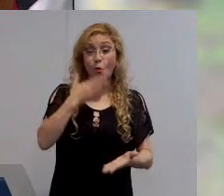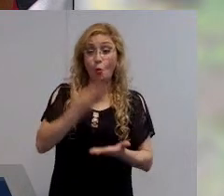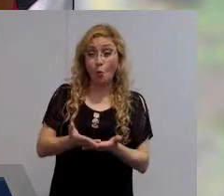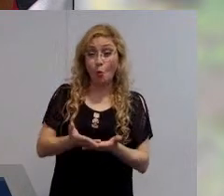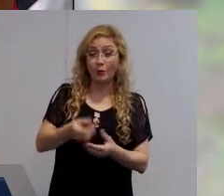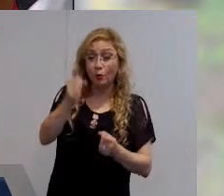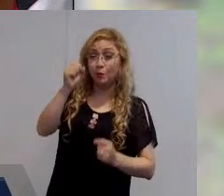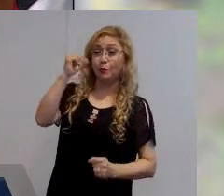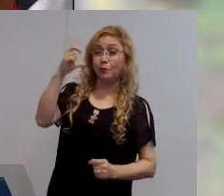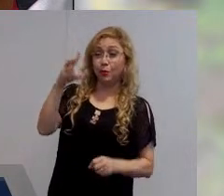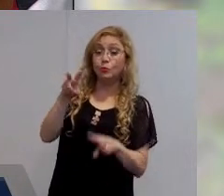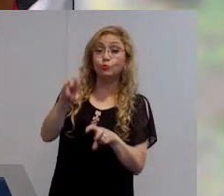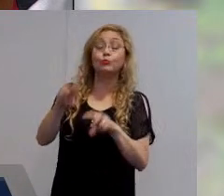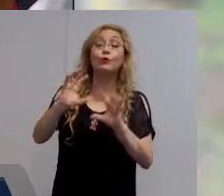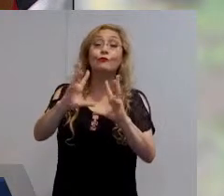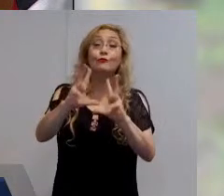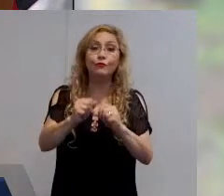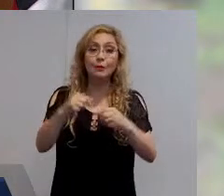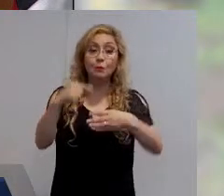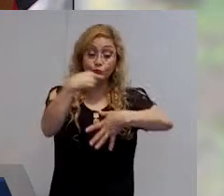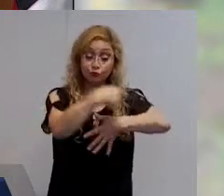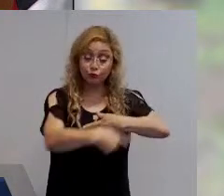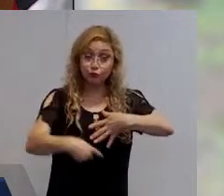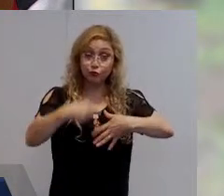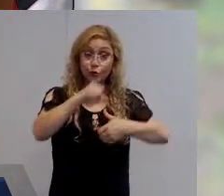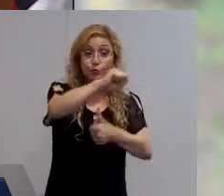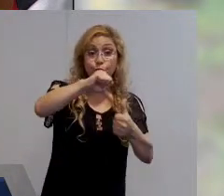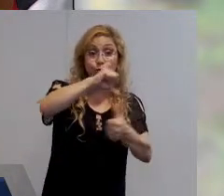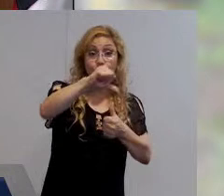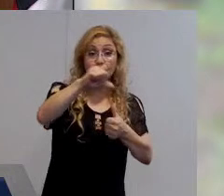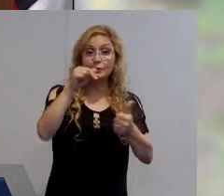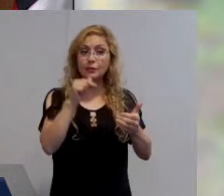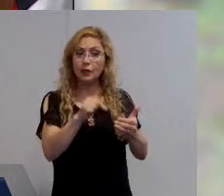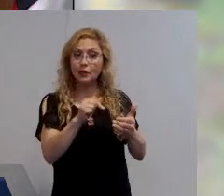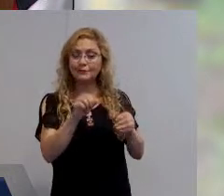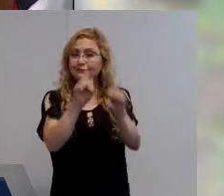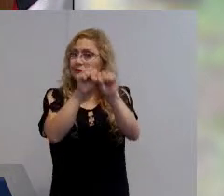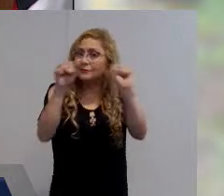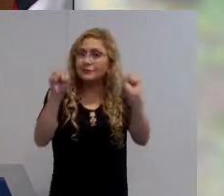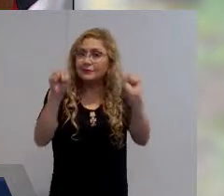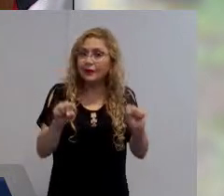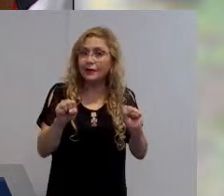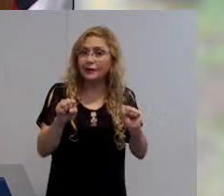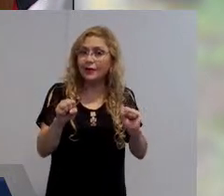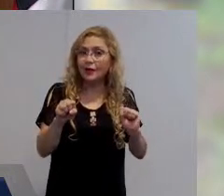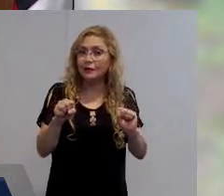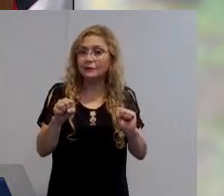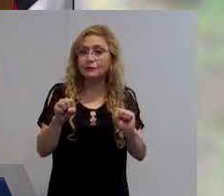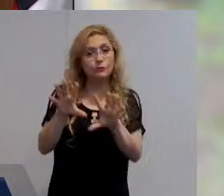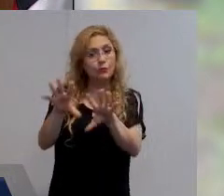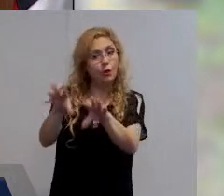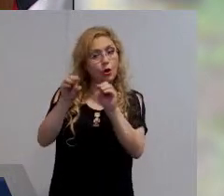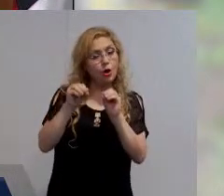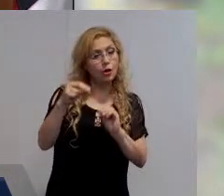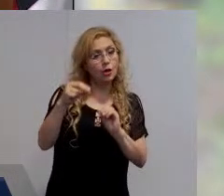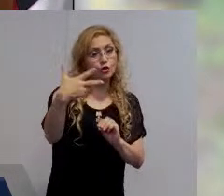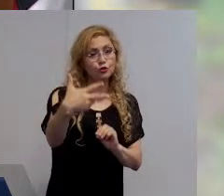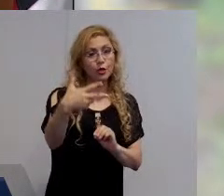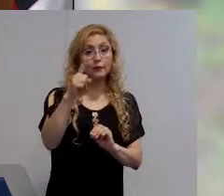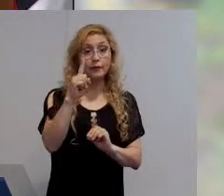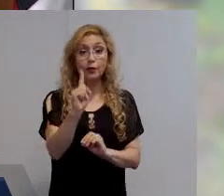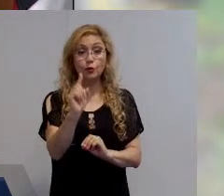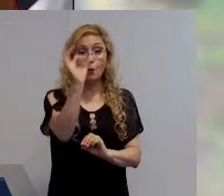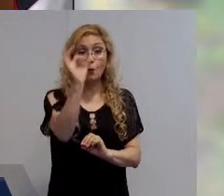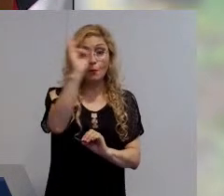is why when we realize that family farming in Latin America and the Caribbean is a productive system